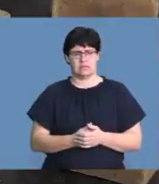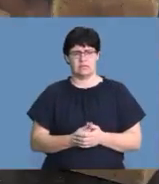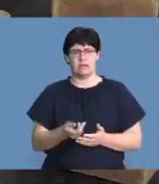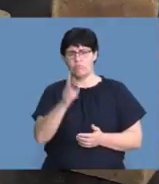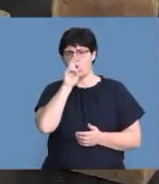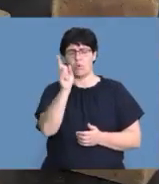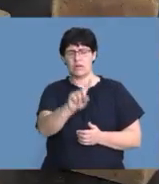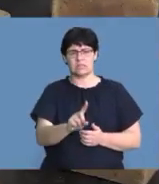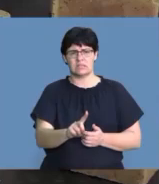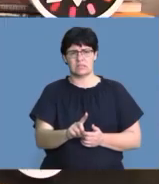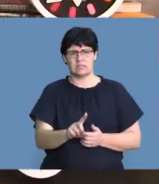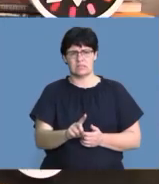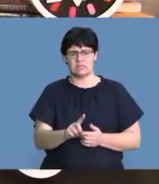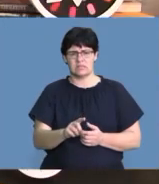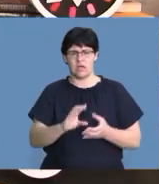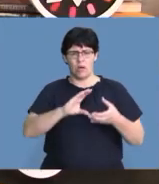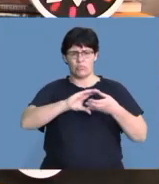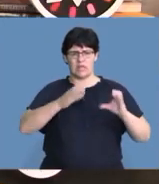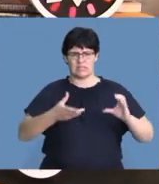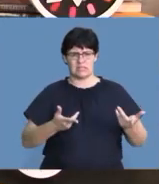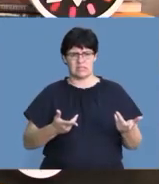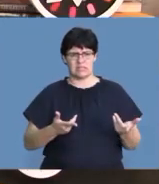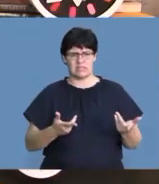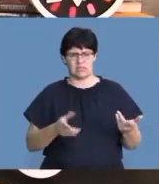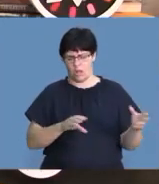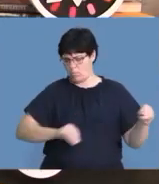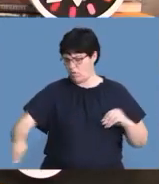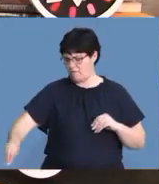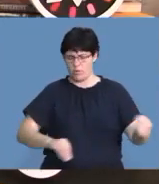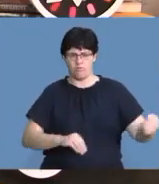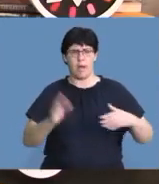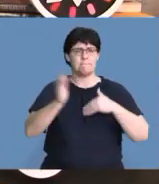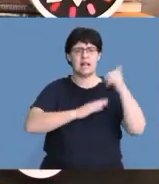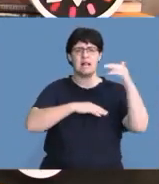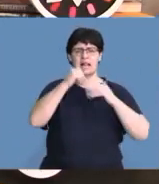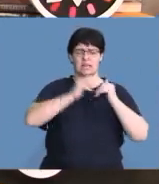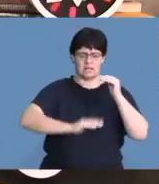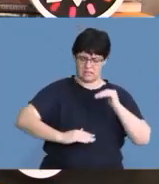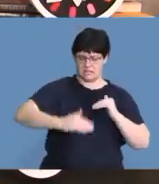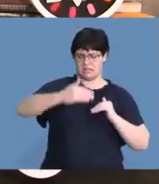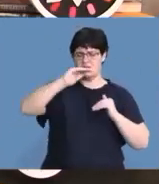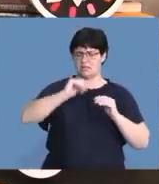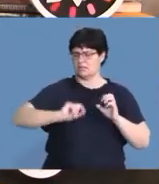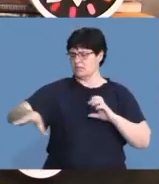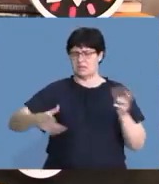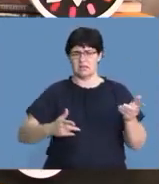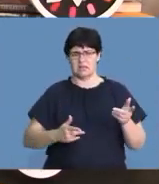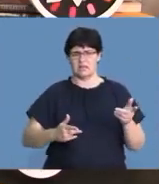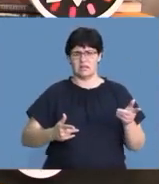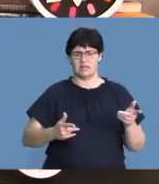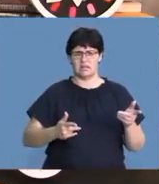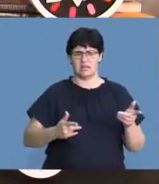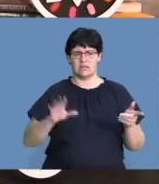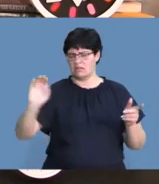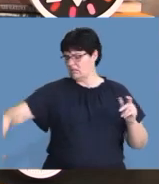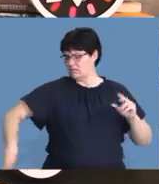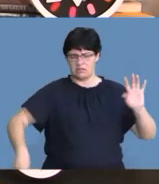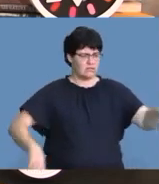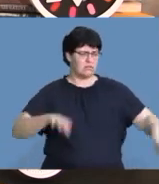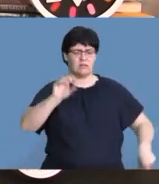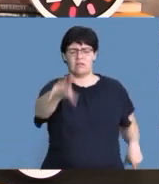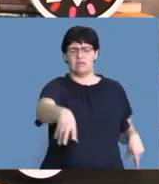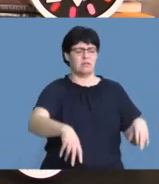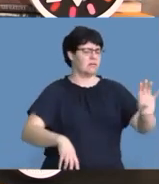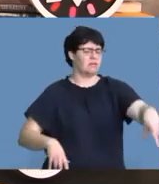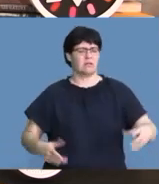So actually we're looking at some bricks over here. I saw Hannah was busy moving with building bricks and that. Random doesn't add up.